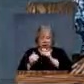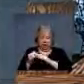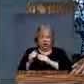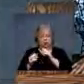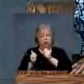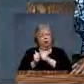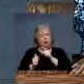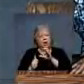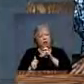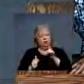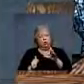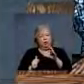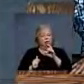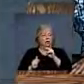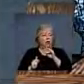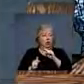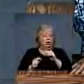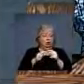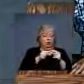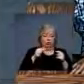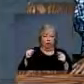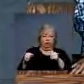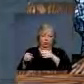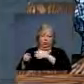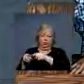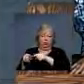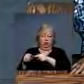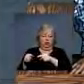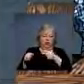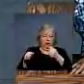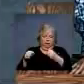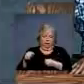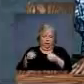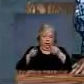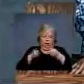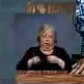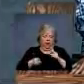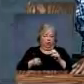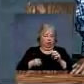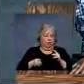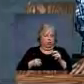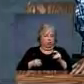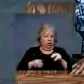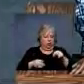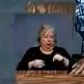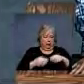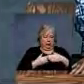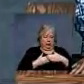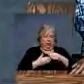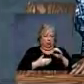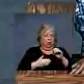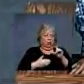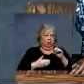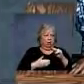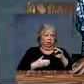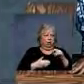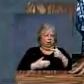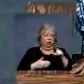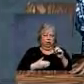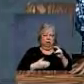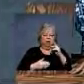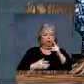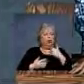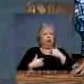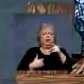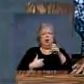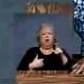it, as I know you're aware, and there's one further south on Bowman near Colonel Glenn, which is going to have hundreds